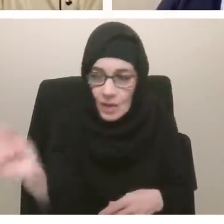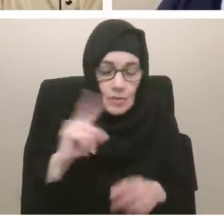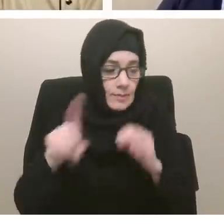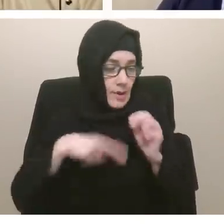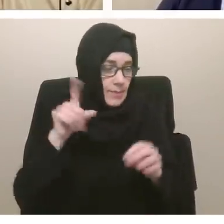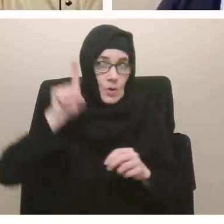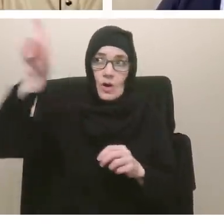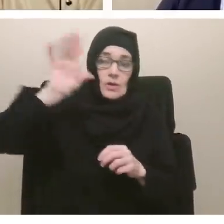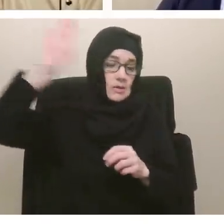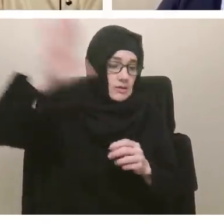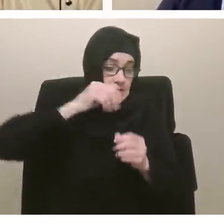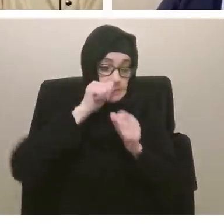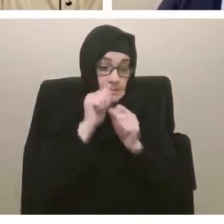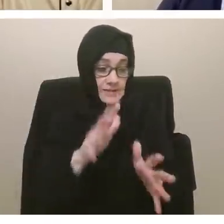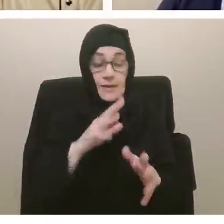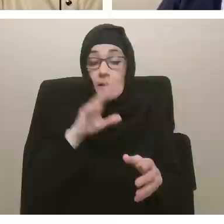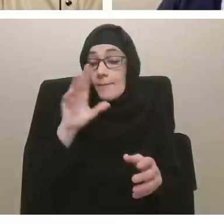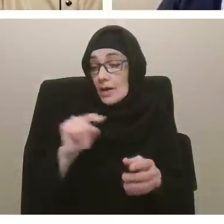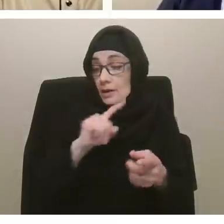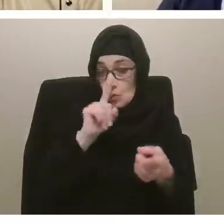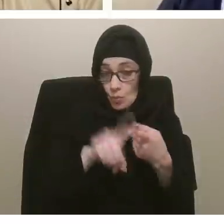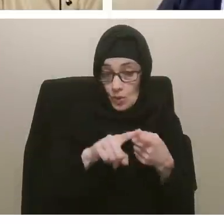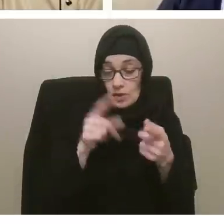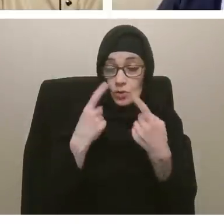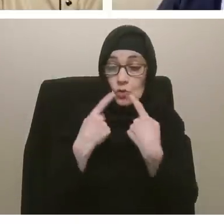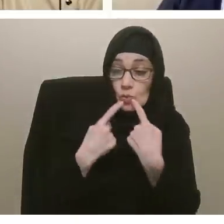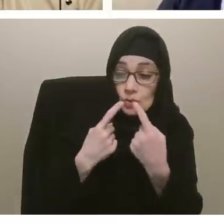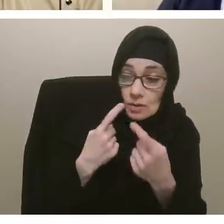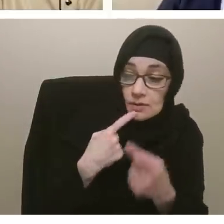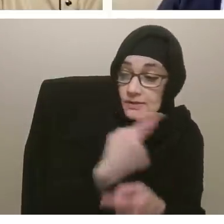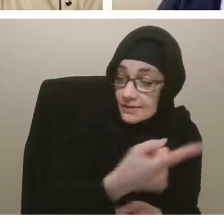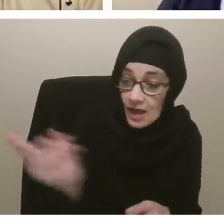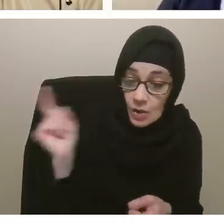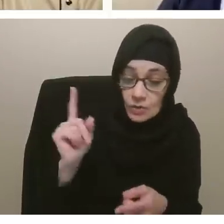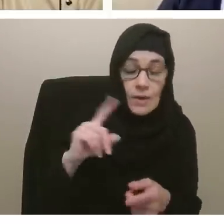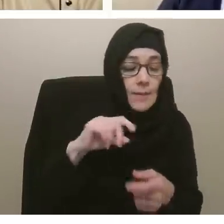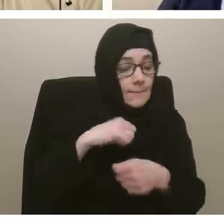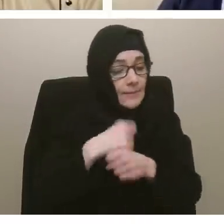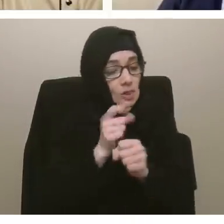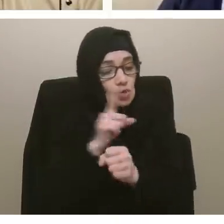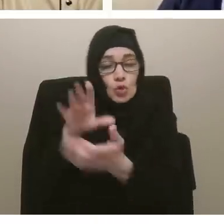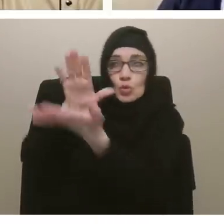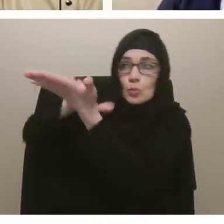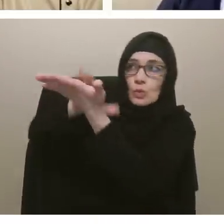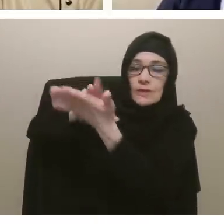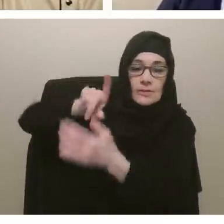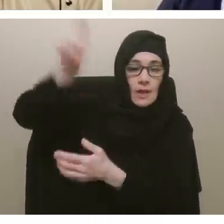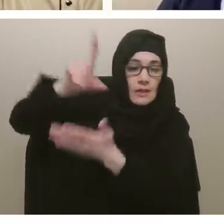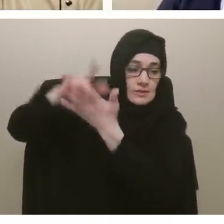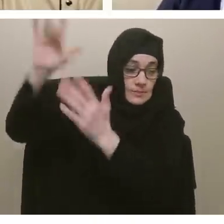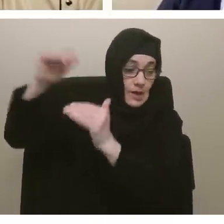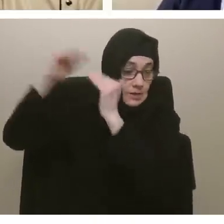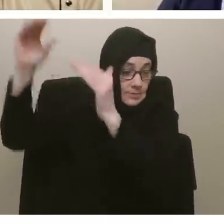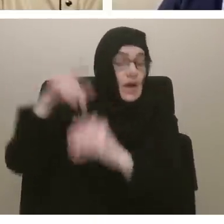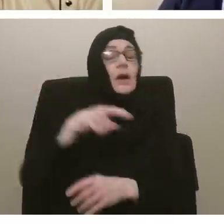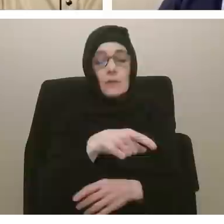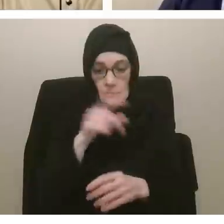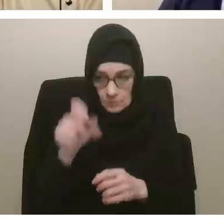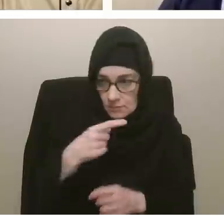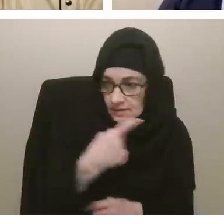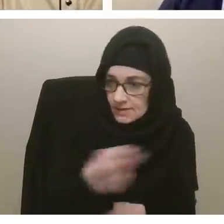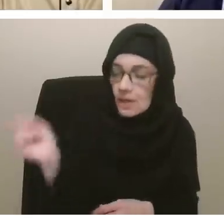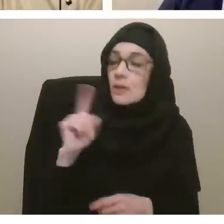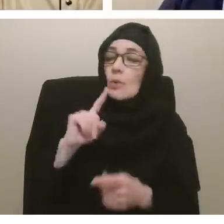But make sure when you mention it, it is in praise of Allah subhanahu wa ta'ala. Mention those times that you were the yatim or something that